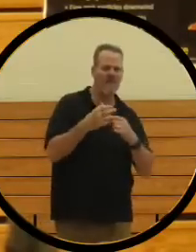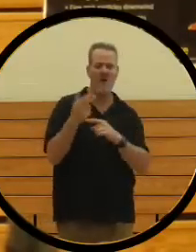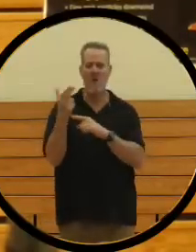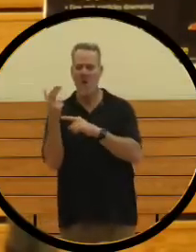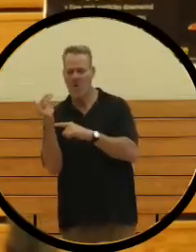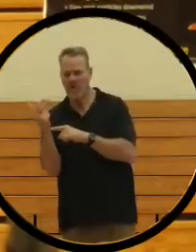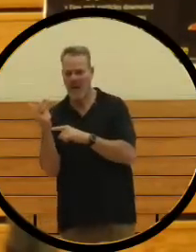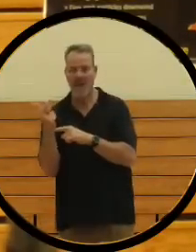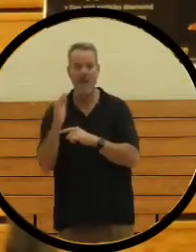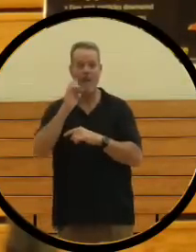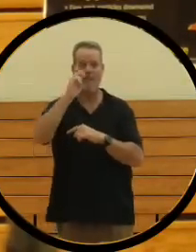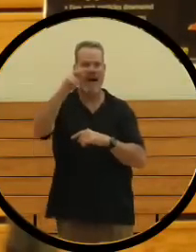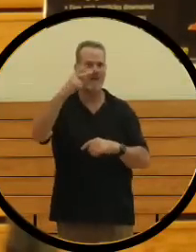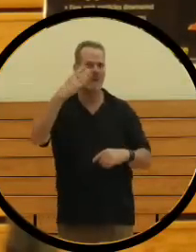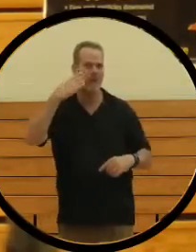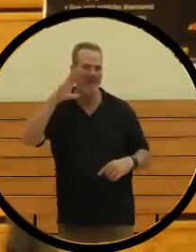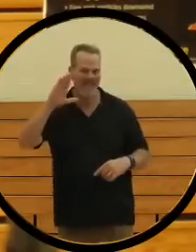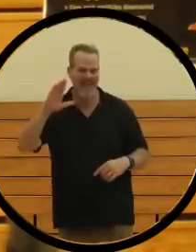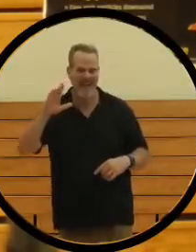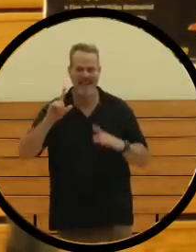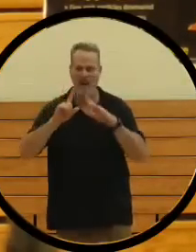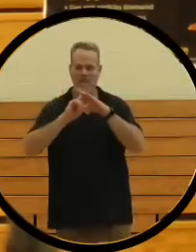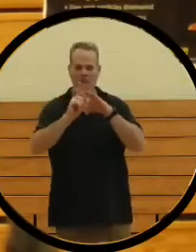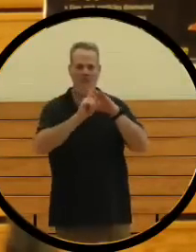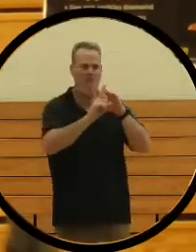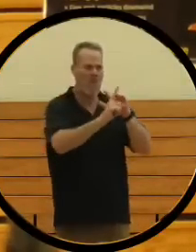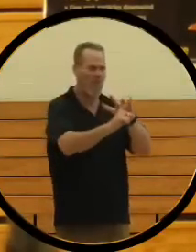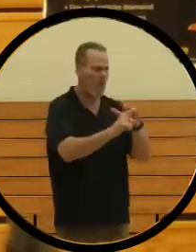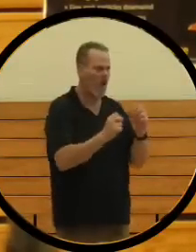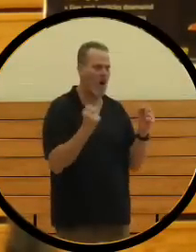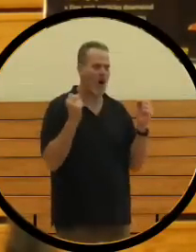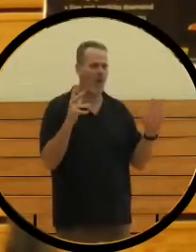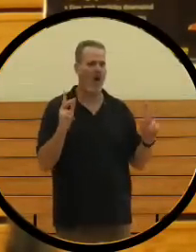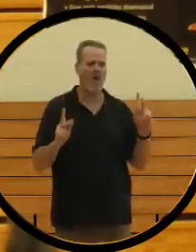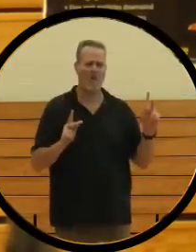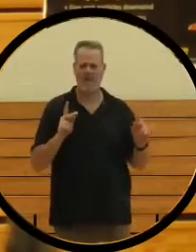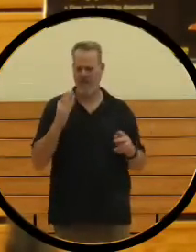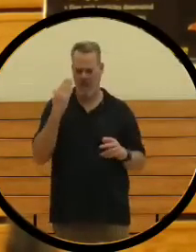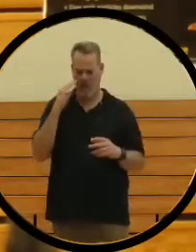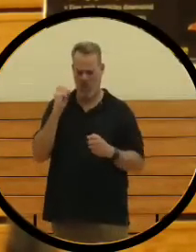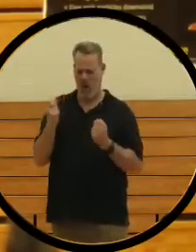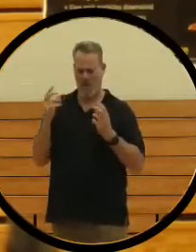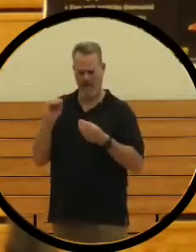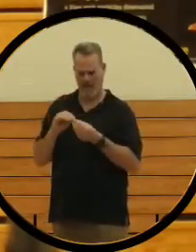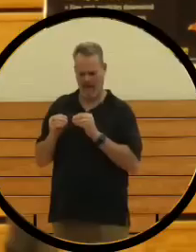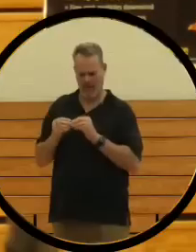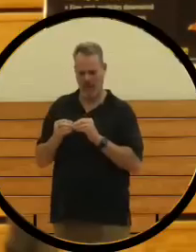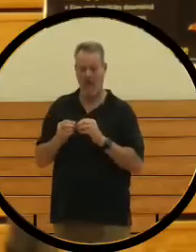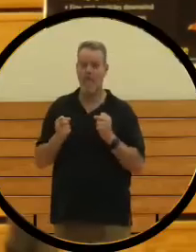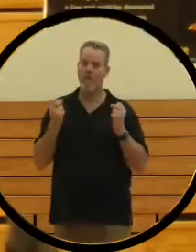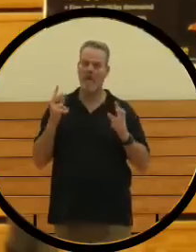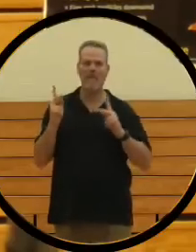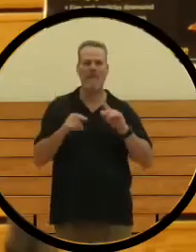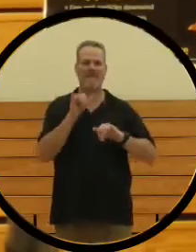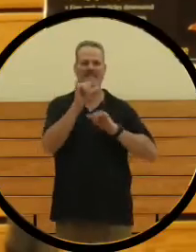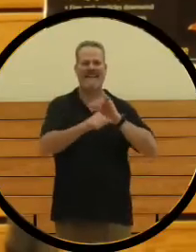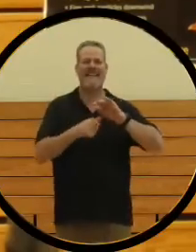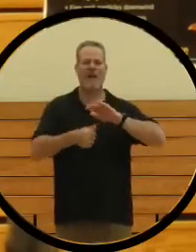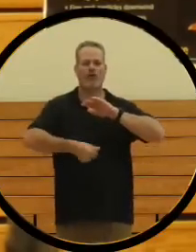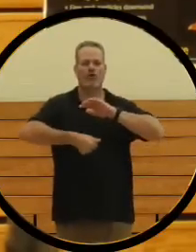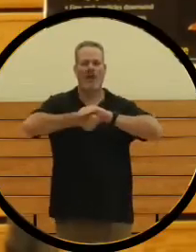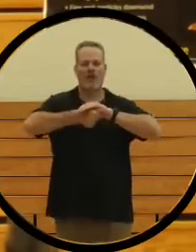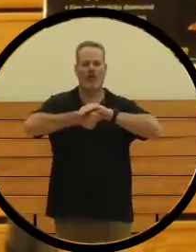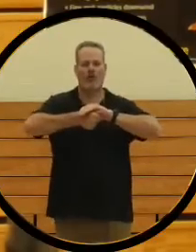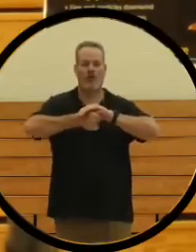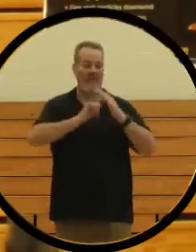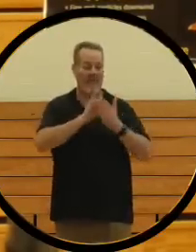Hotels, they went back to the mainland, and a lot of folks, I forget the exact number, but stayed in our shelters. And that shelter